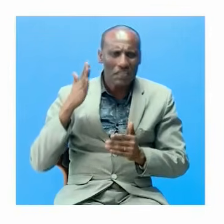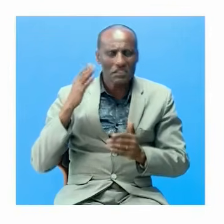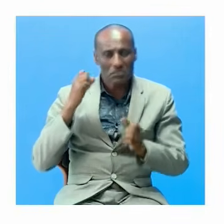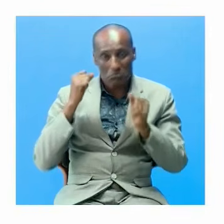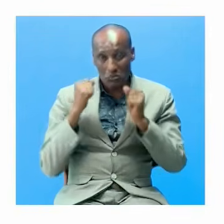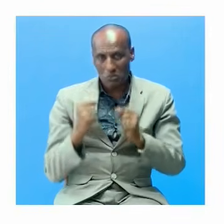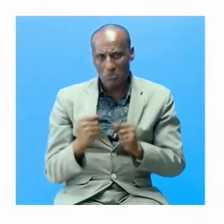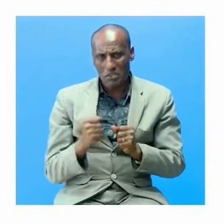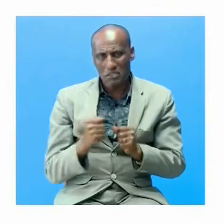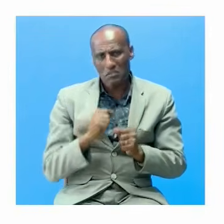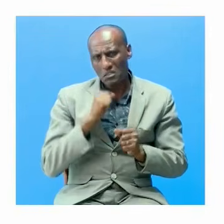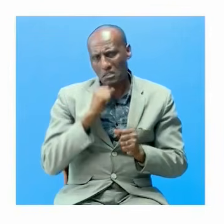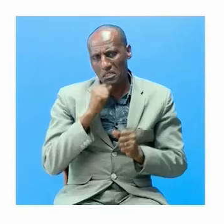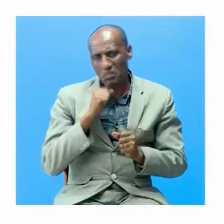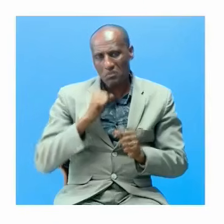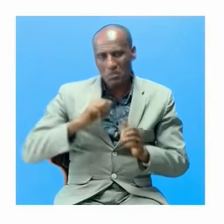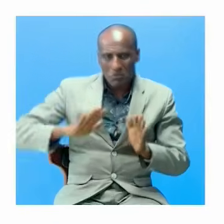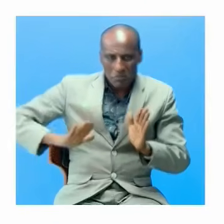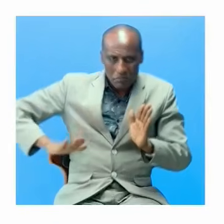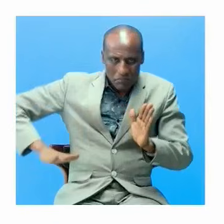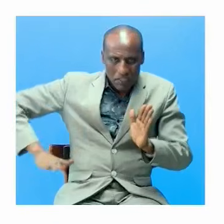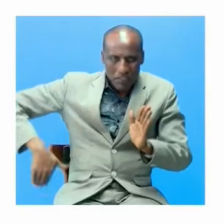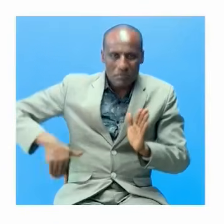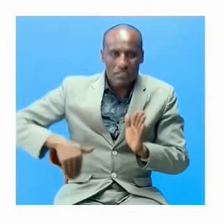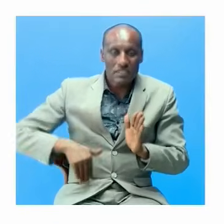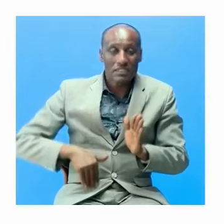what? Slight possibility.